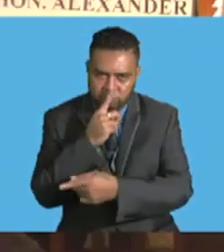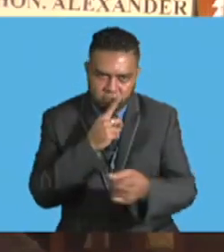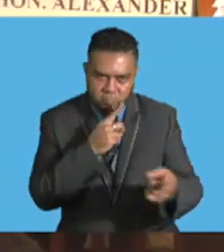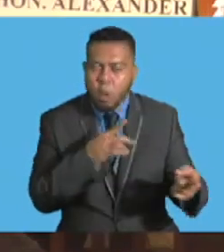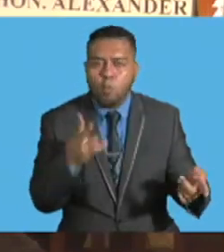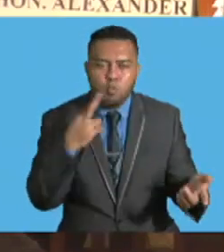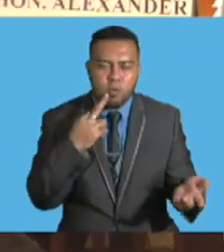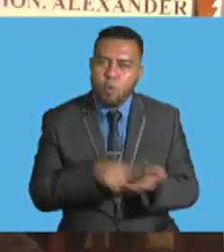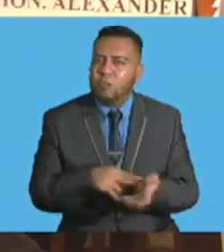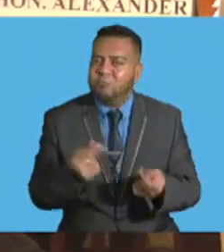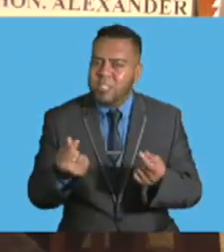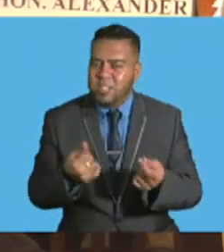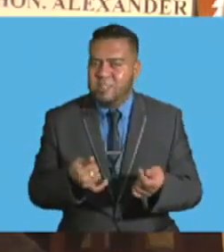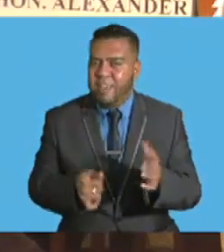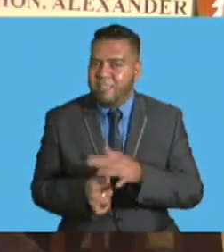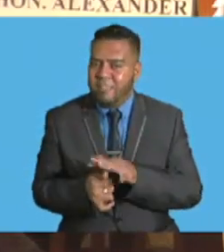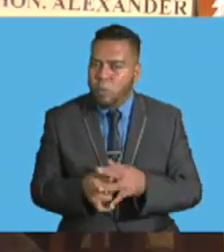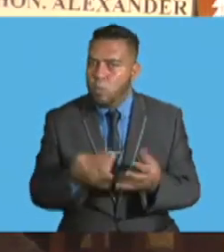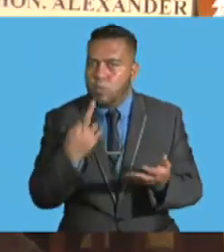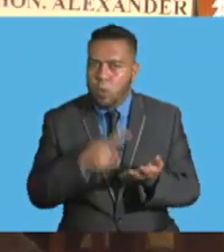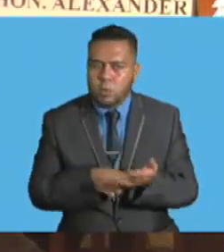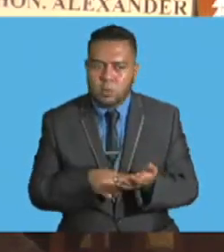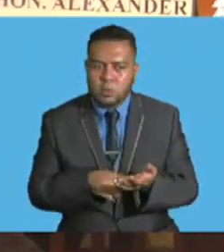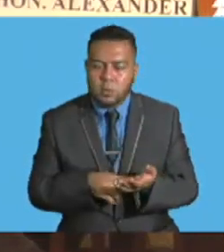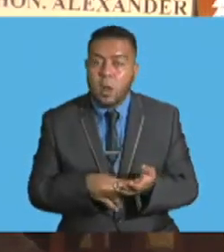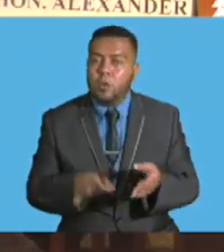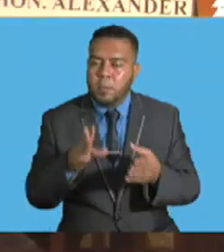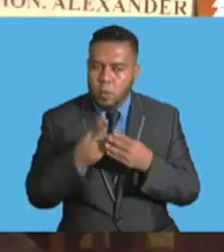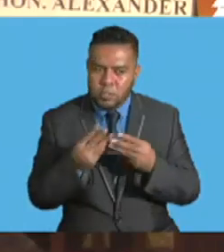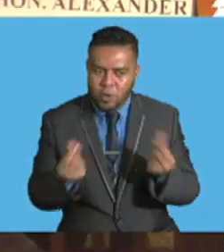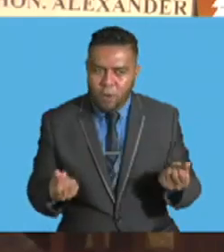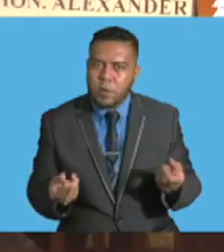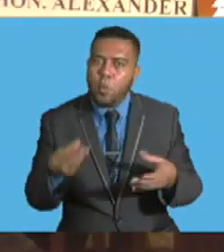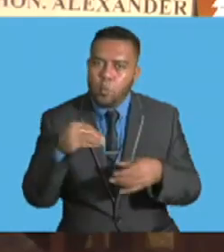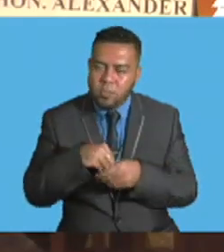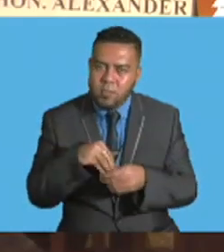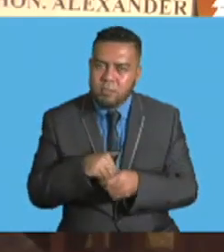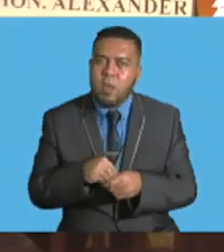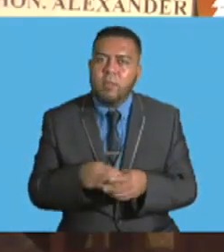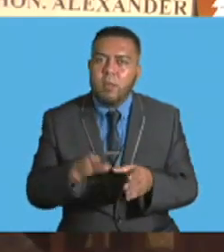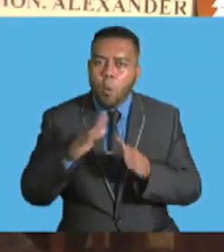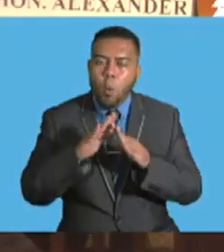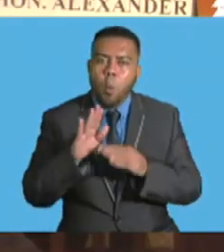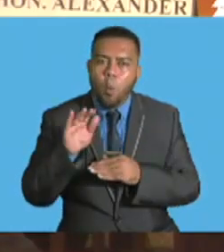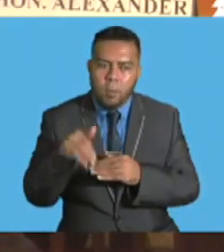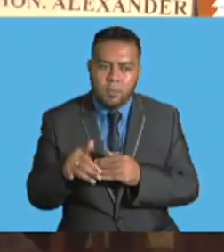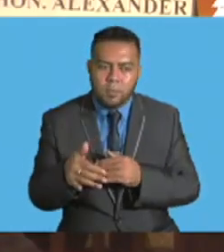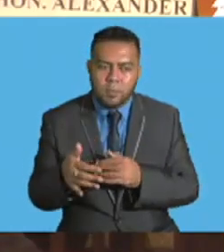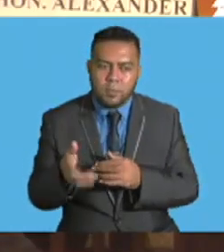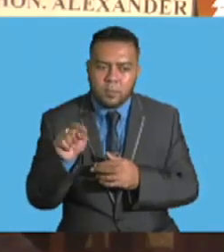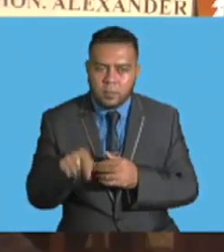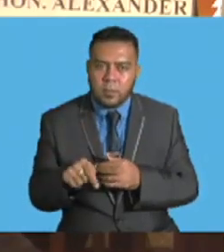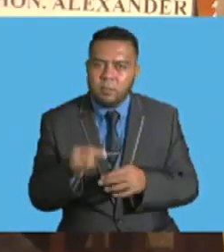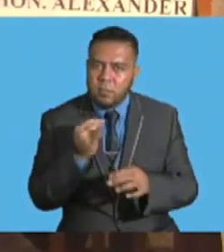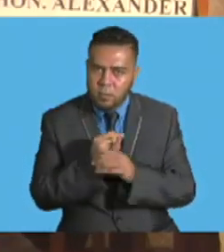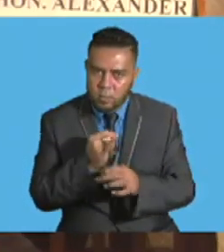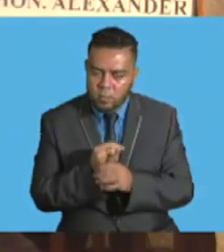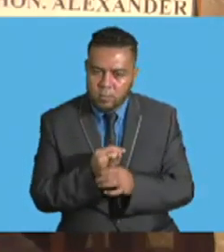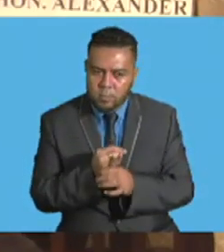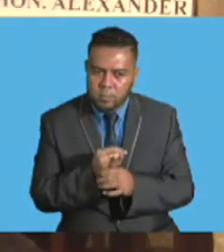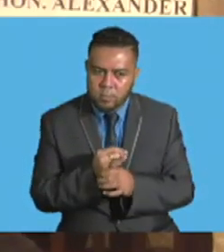prior to these were taken as a domestic matter to be resolved within the home, the very venue of these